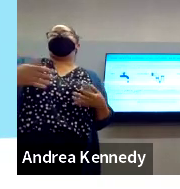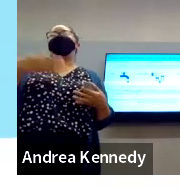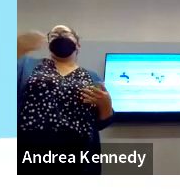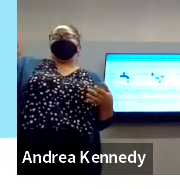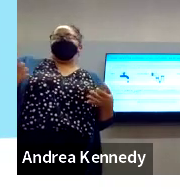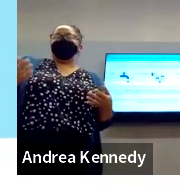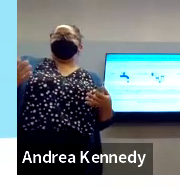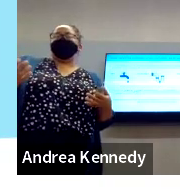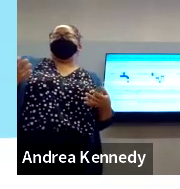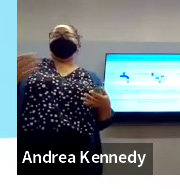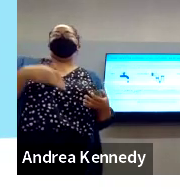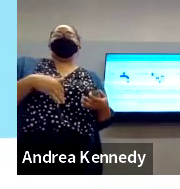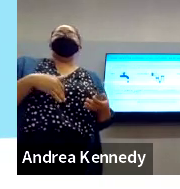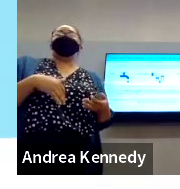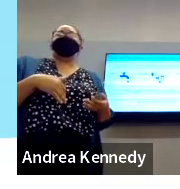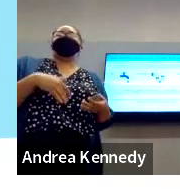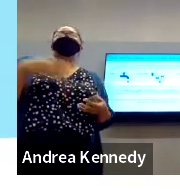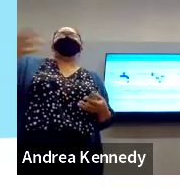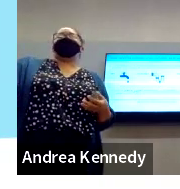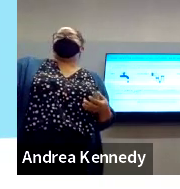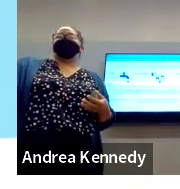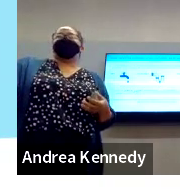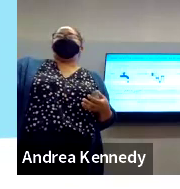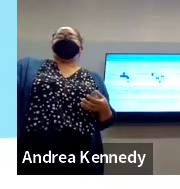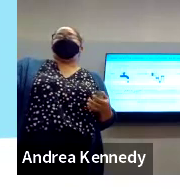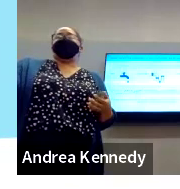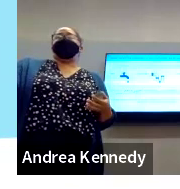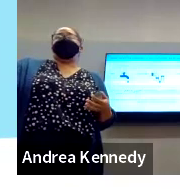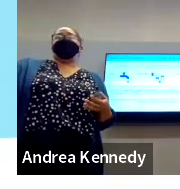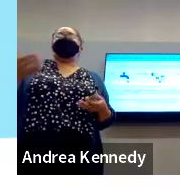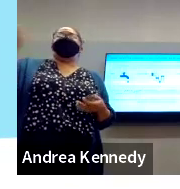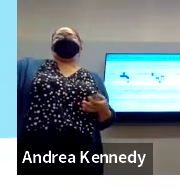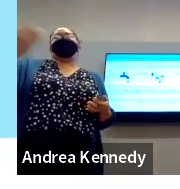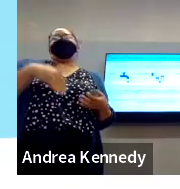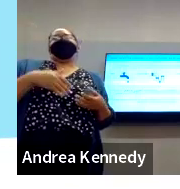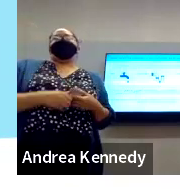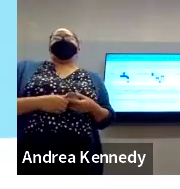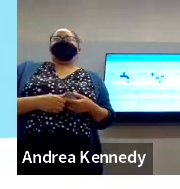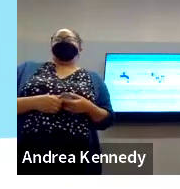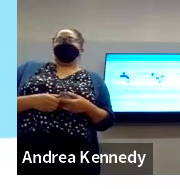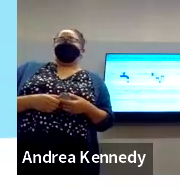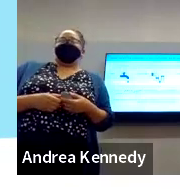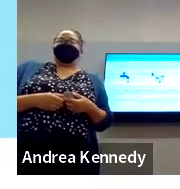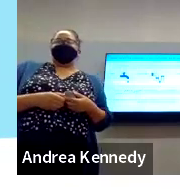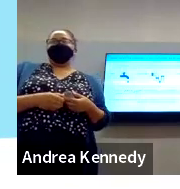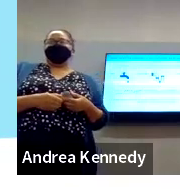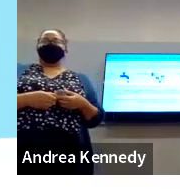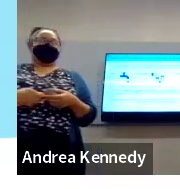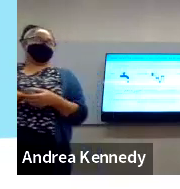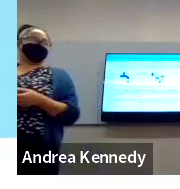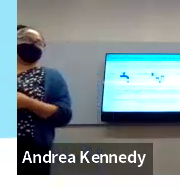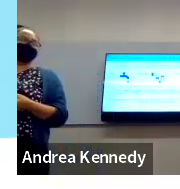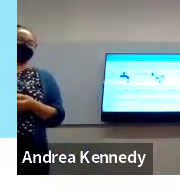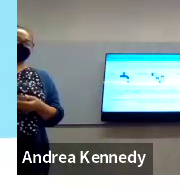up with all the information that was provided to us. Does this look right to you? And you'll have an opportunity to respond to the